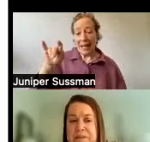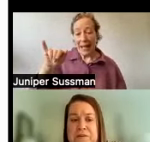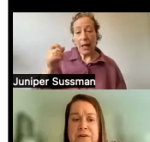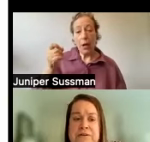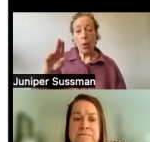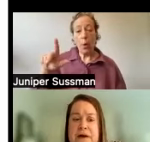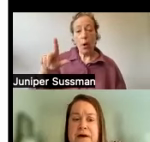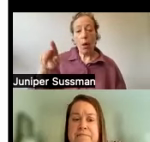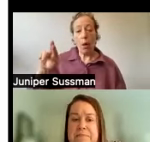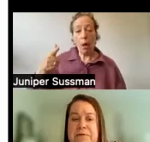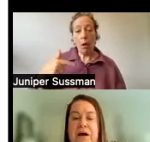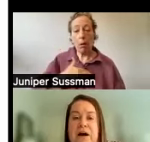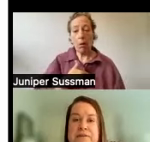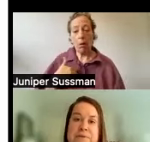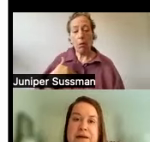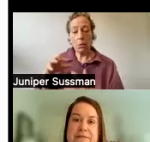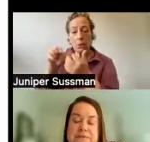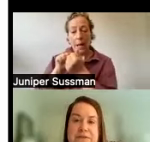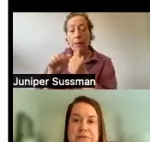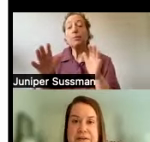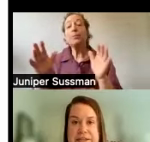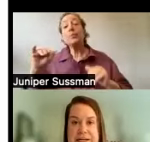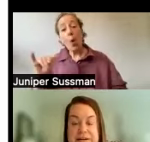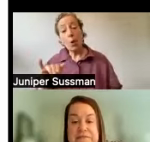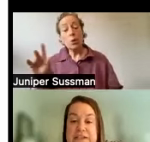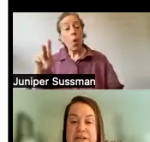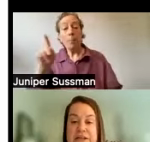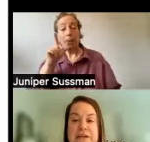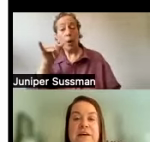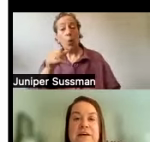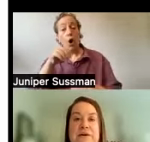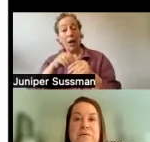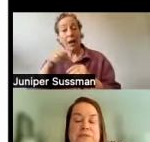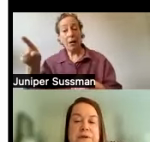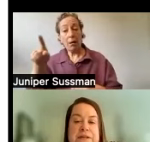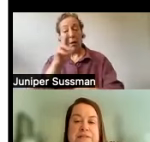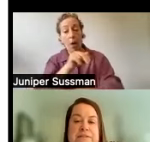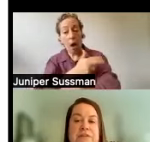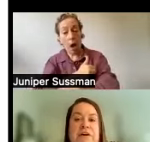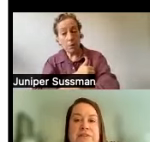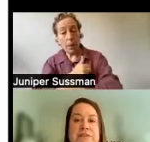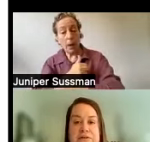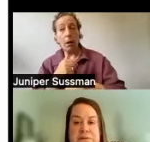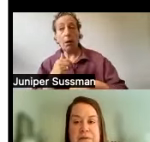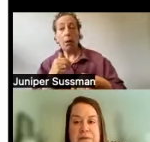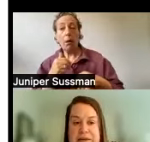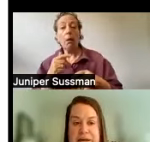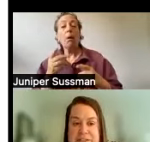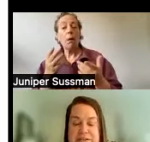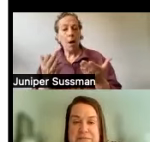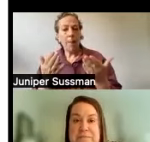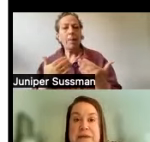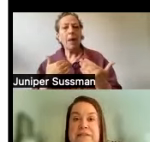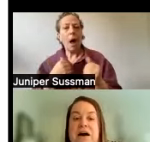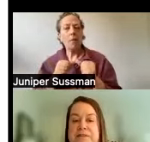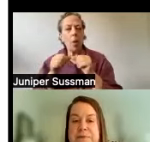There are also people who are hospitalized with a COVID-19 infection who experience long-term